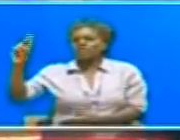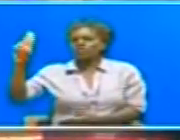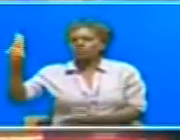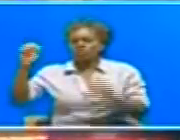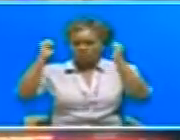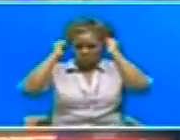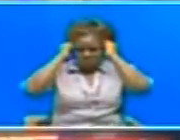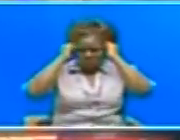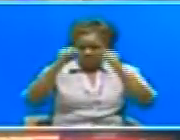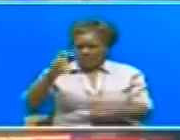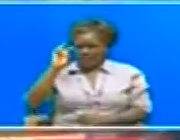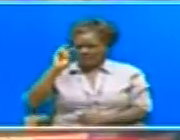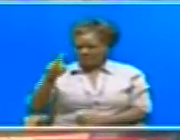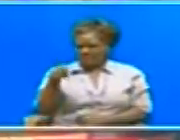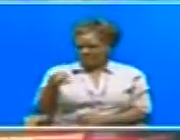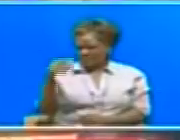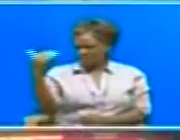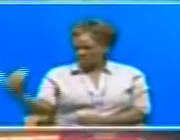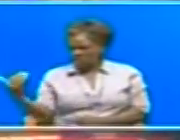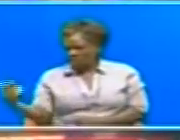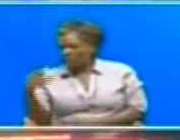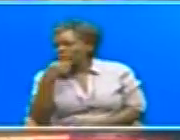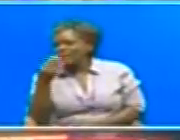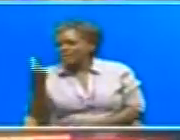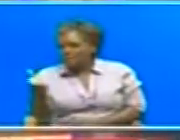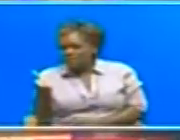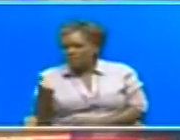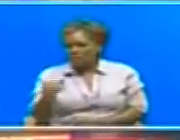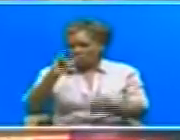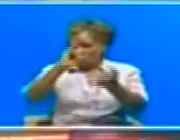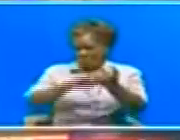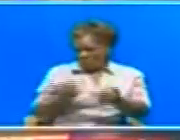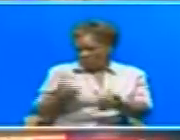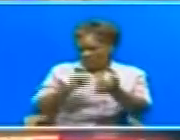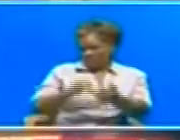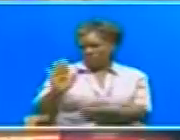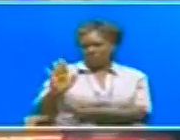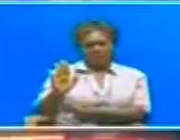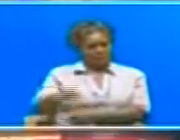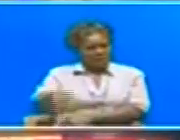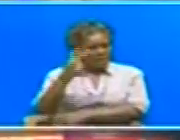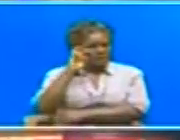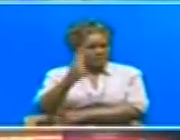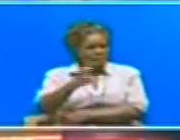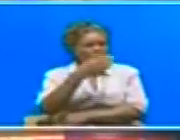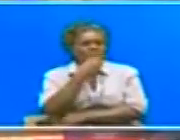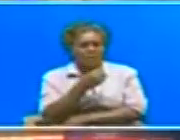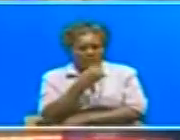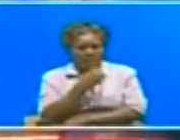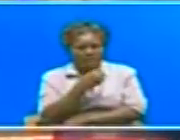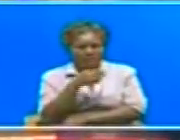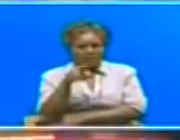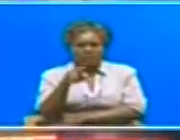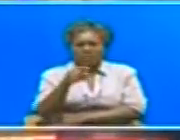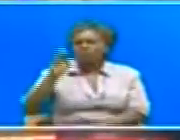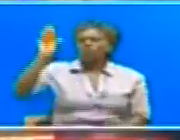at such thing, when I look at the children of Chemurei, I look at the wife, and I look at the man who swore